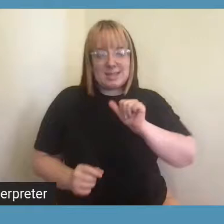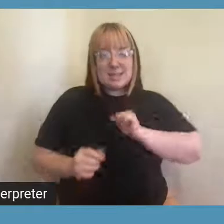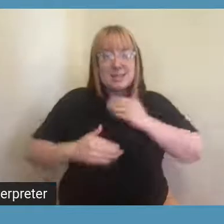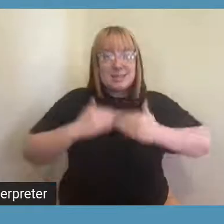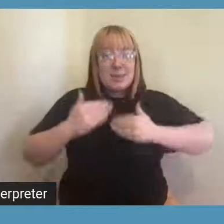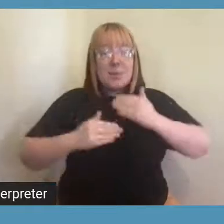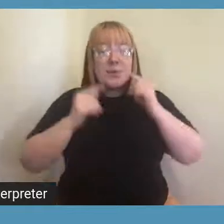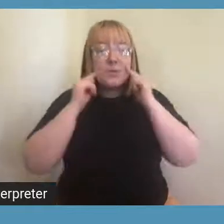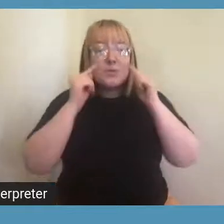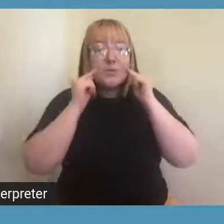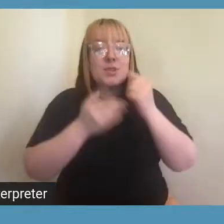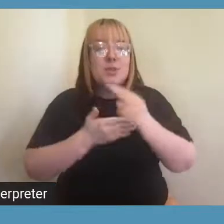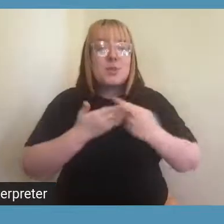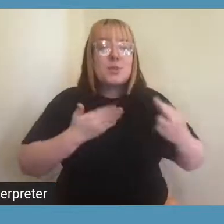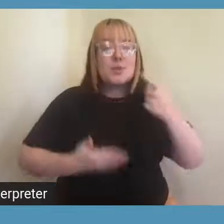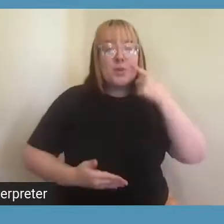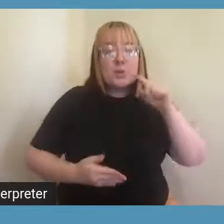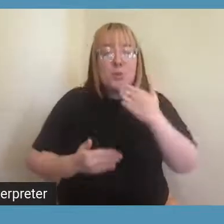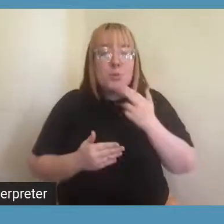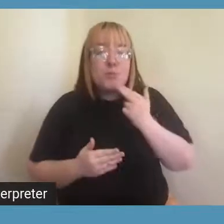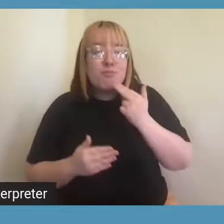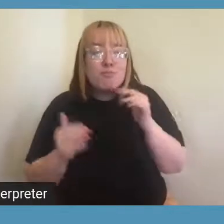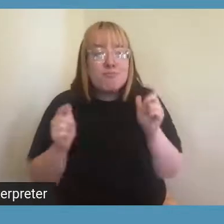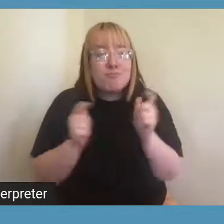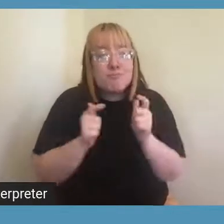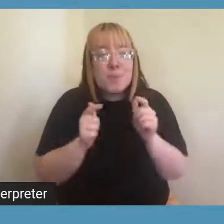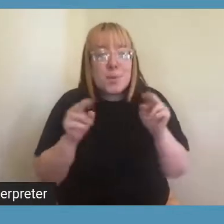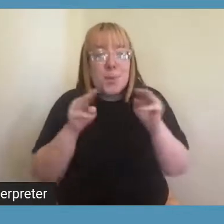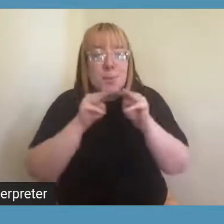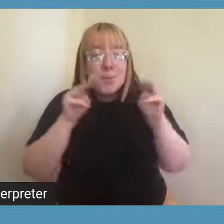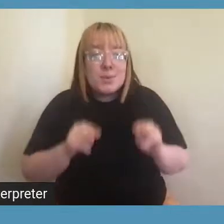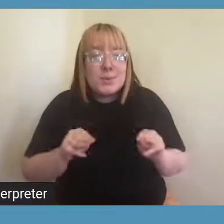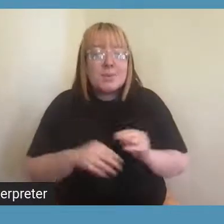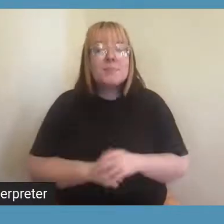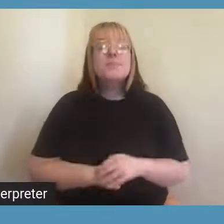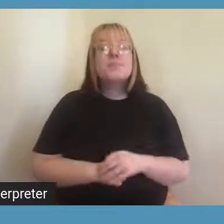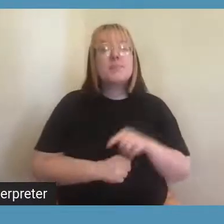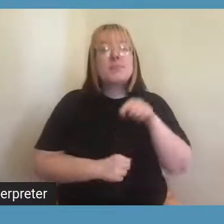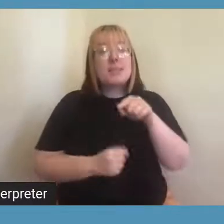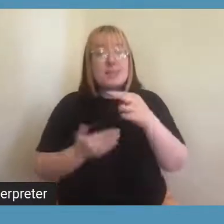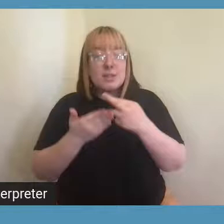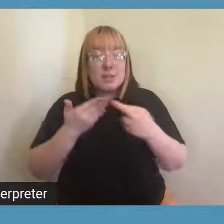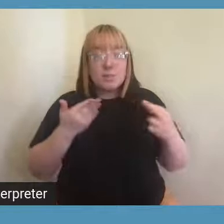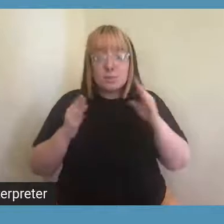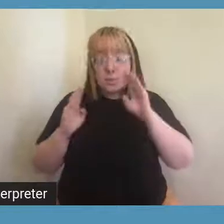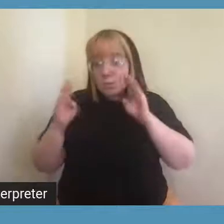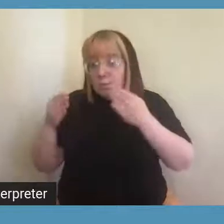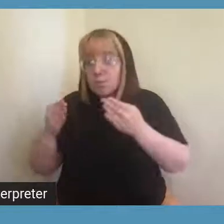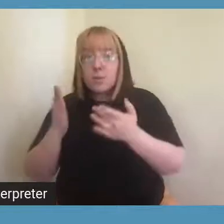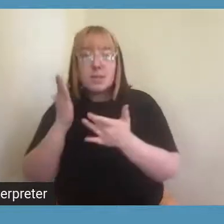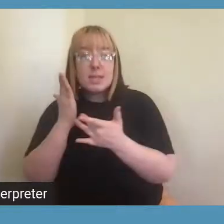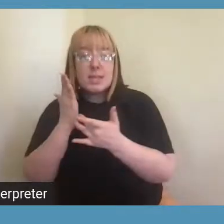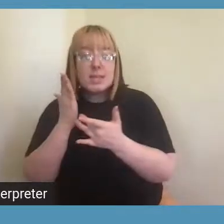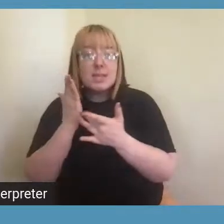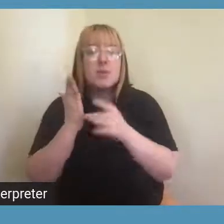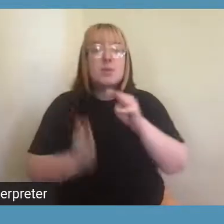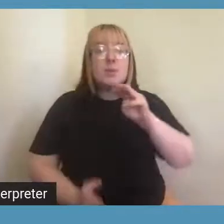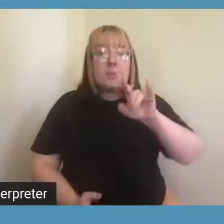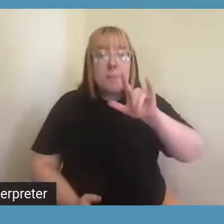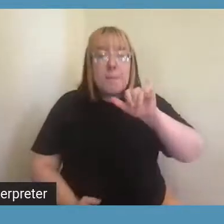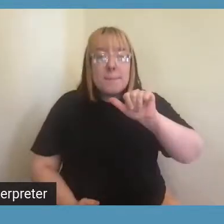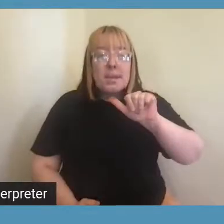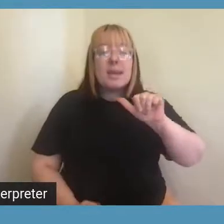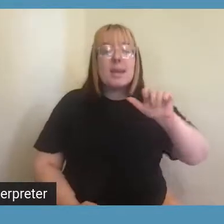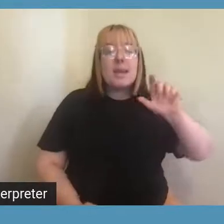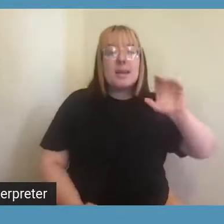inaugural series of online trainings and resource toolkits focused on digital media and technology topics is made possible by funding from